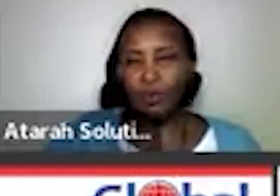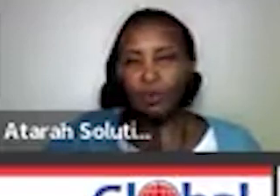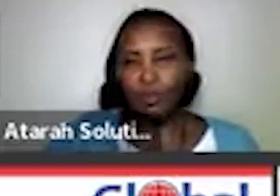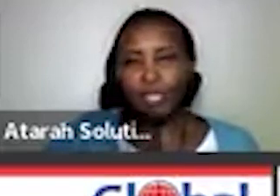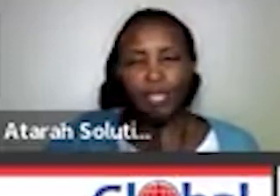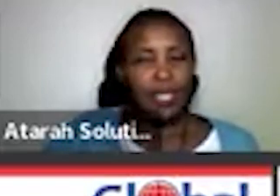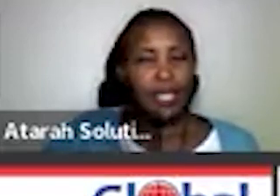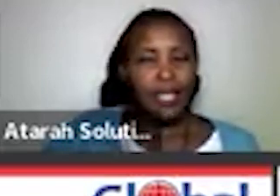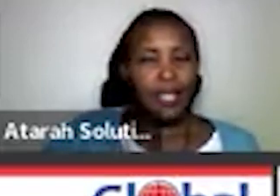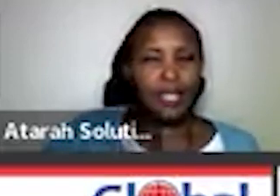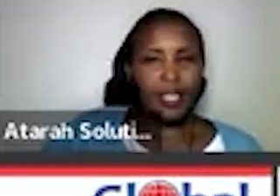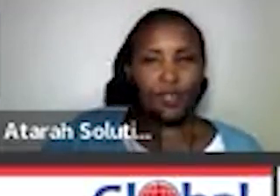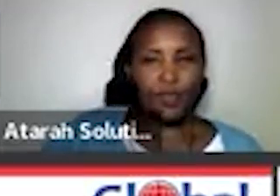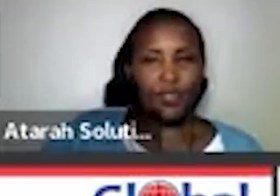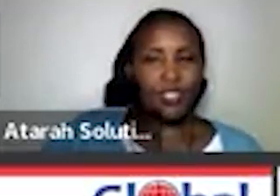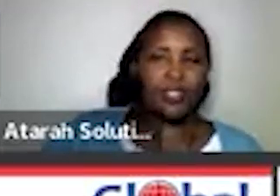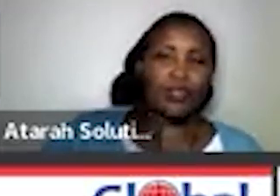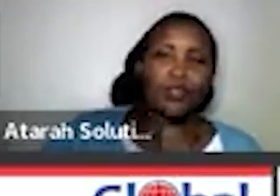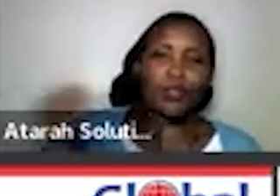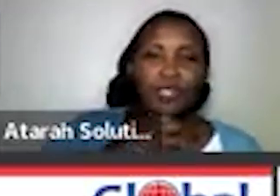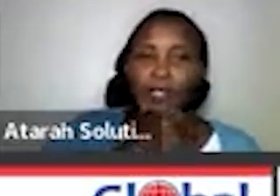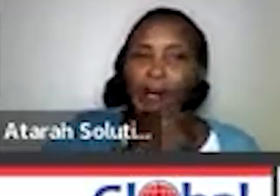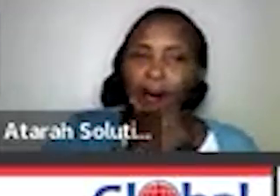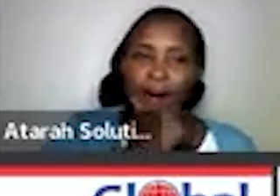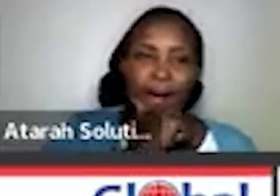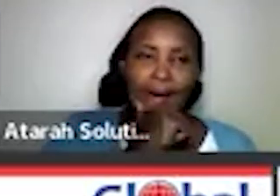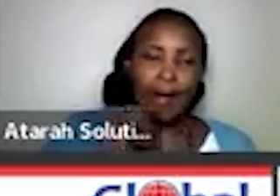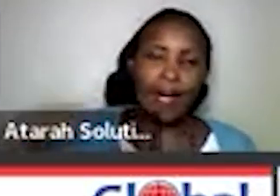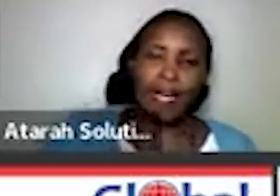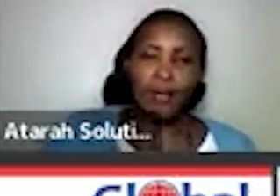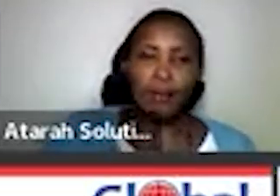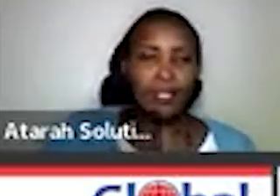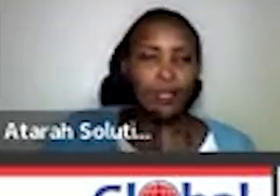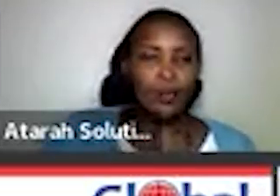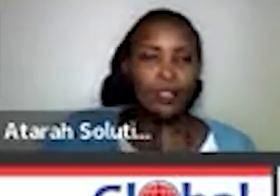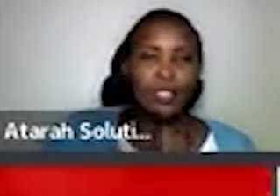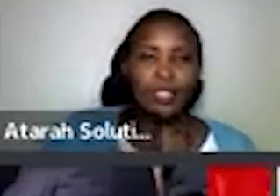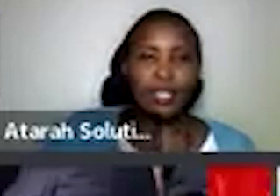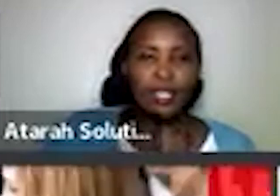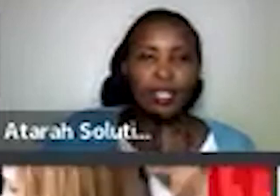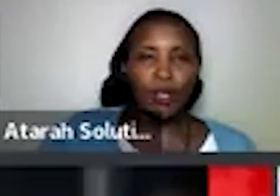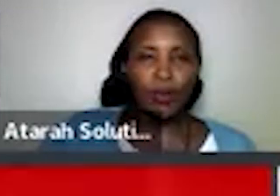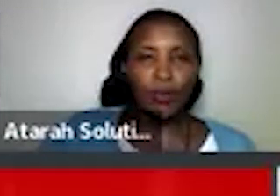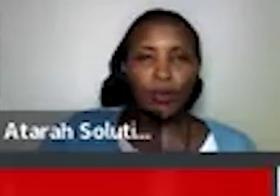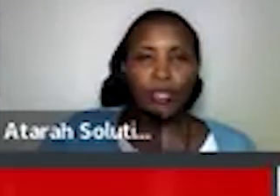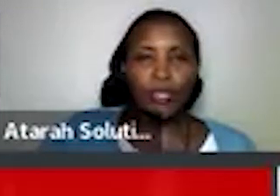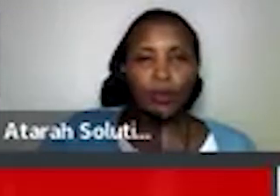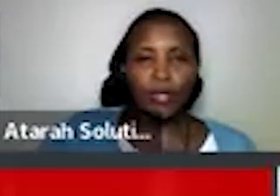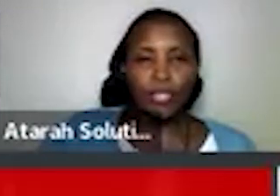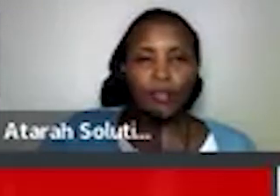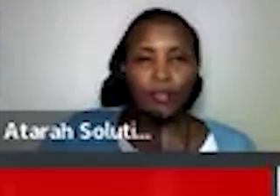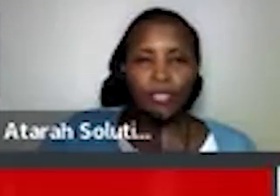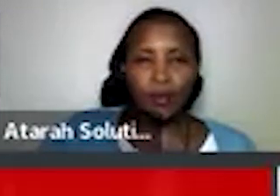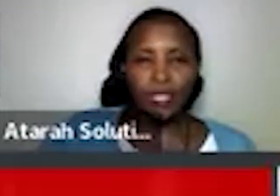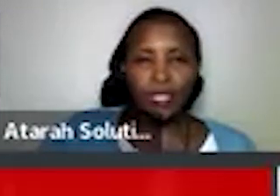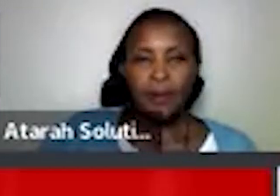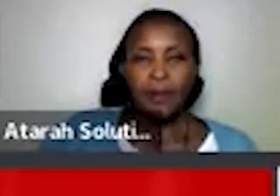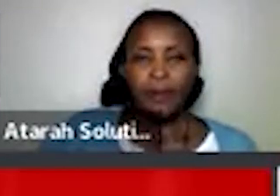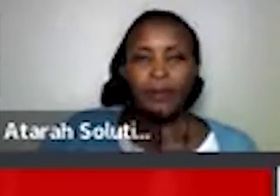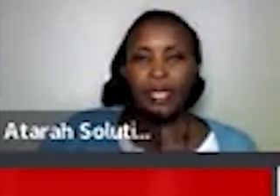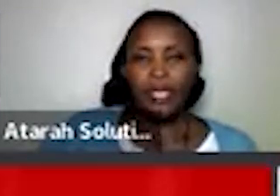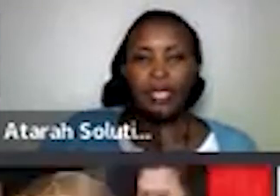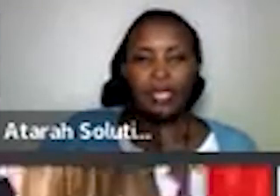very soon. And she was just introducing her company, which is the Global Network